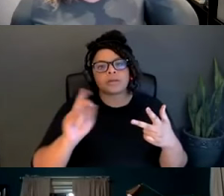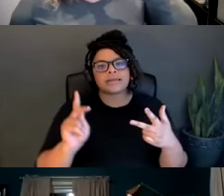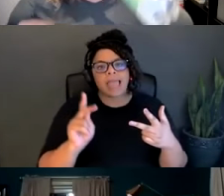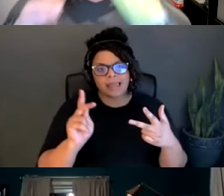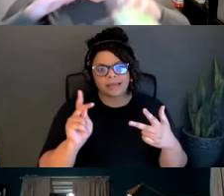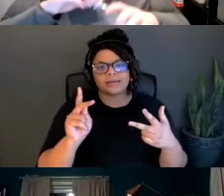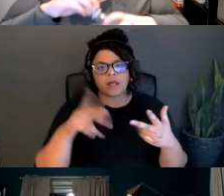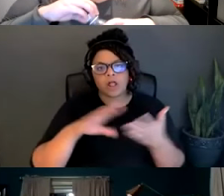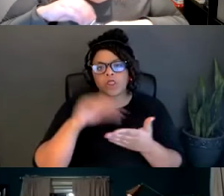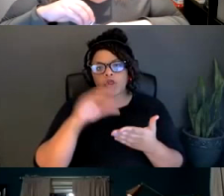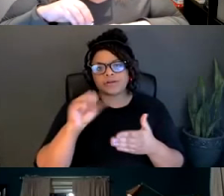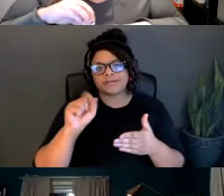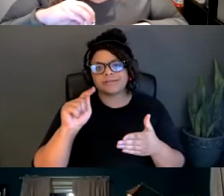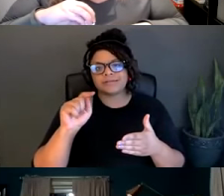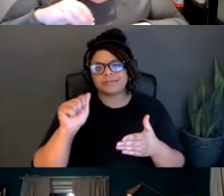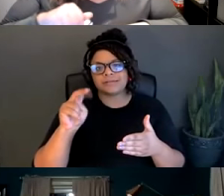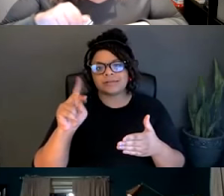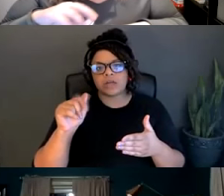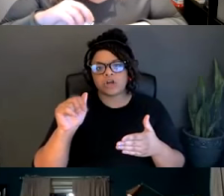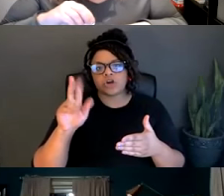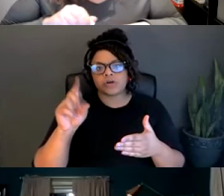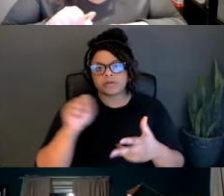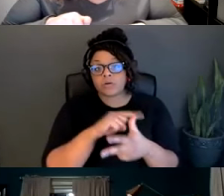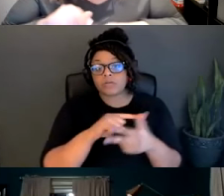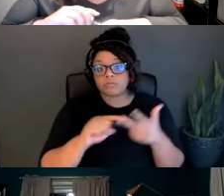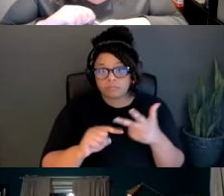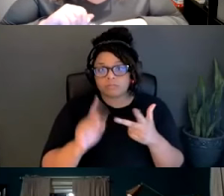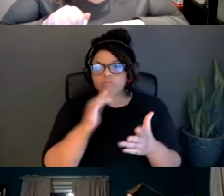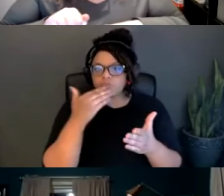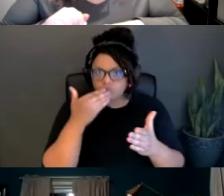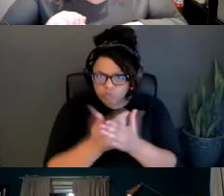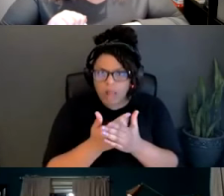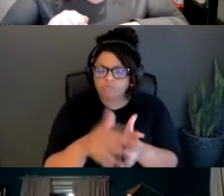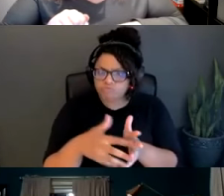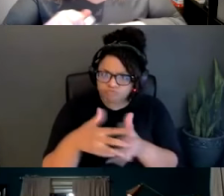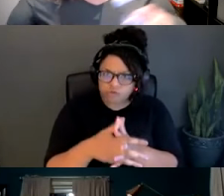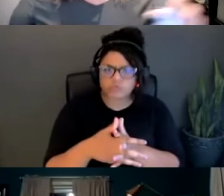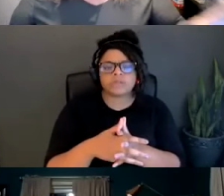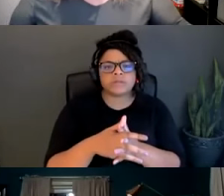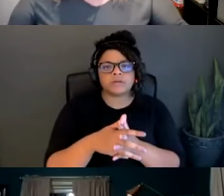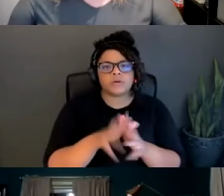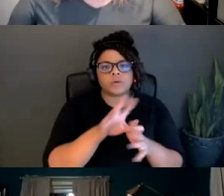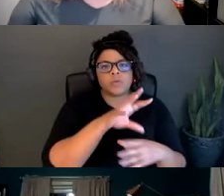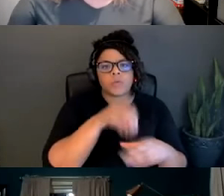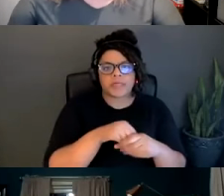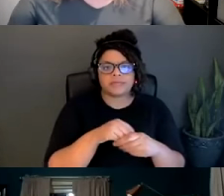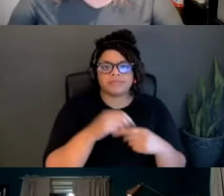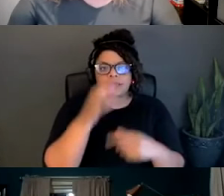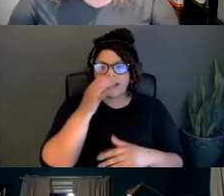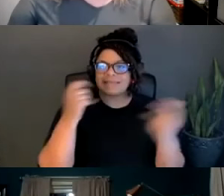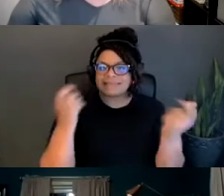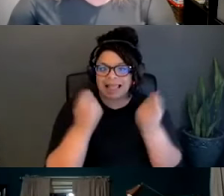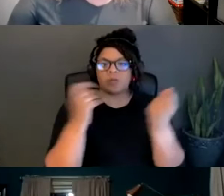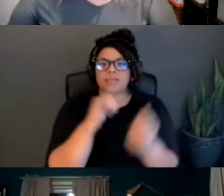learning standards all are very well rooted in celebrating the power